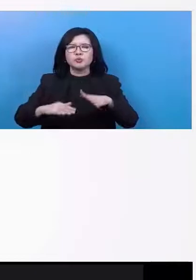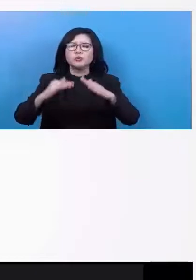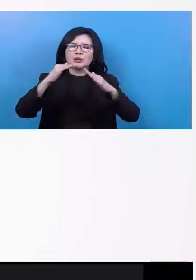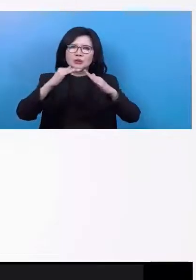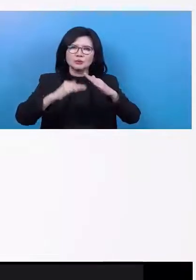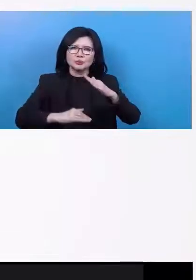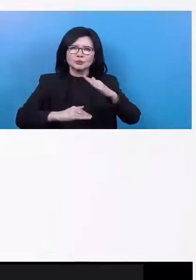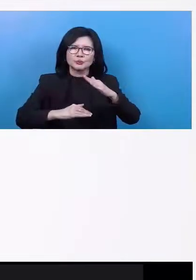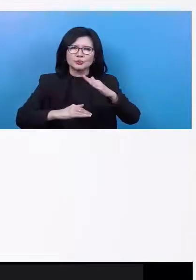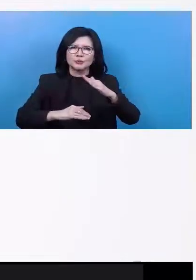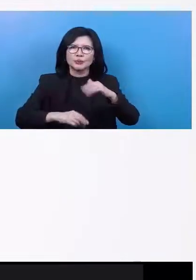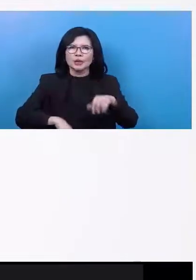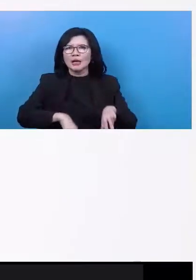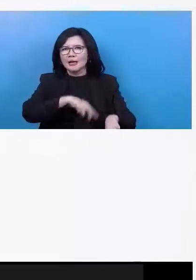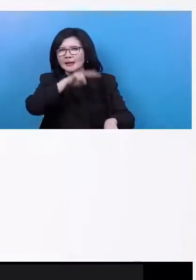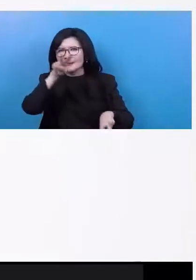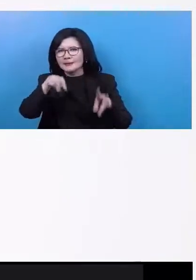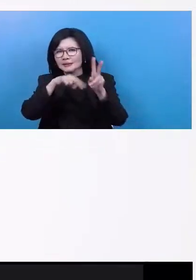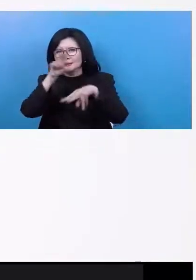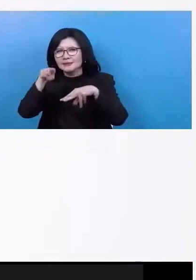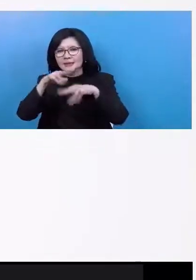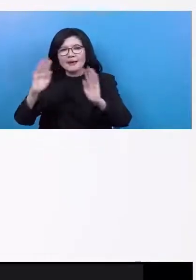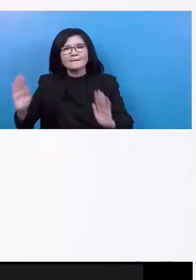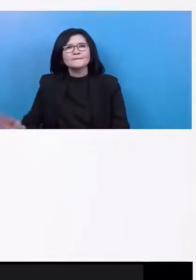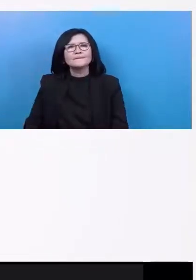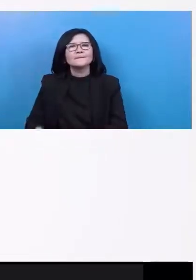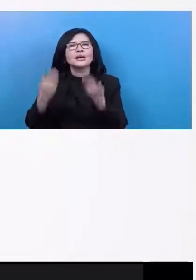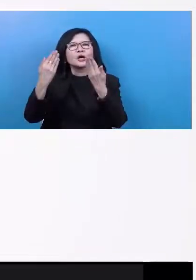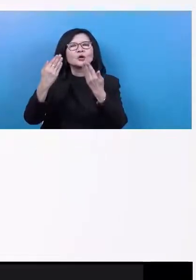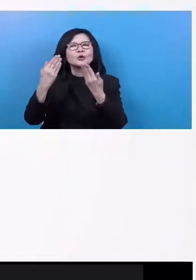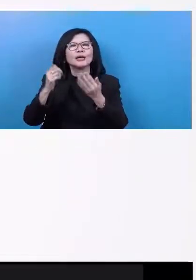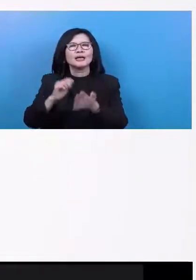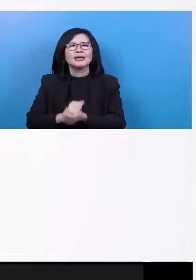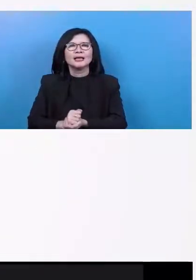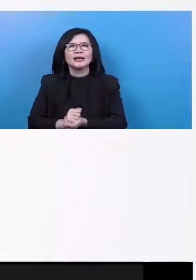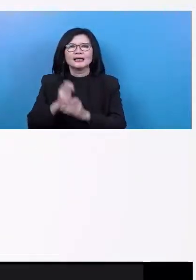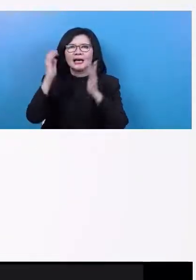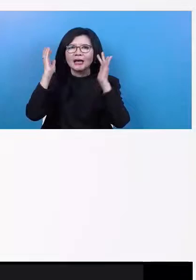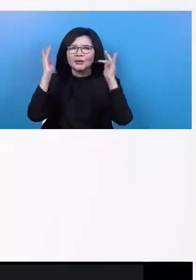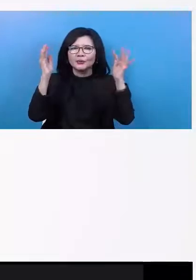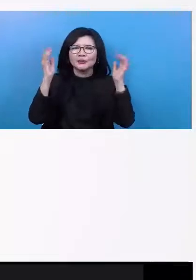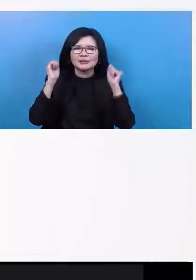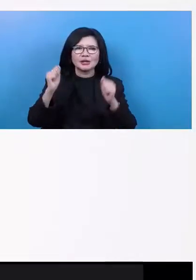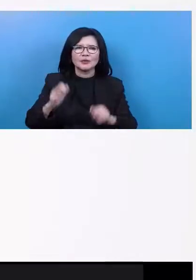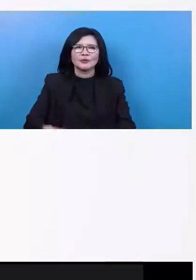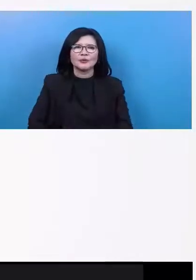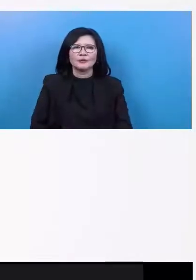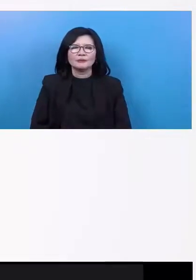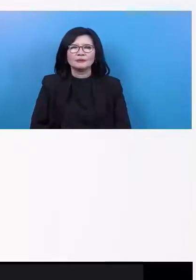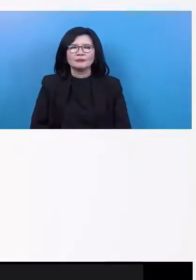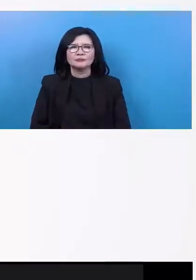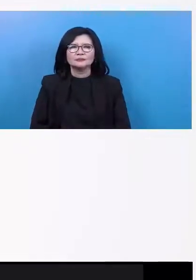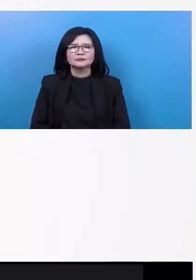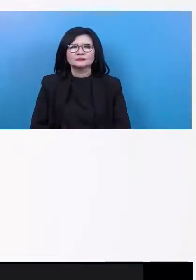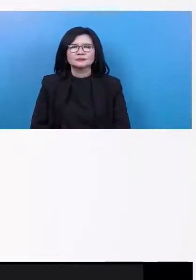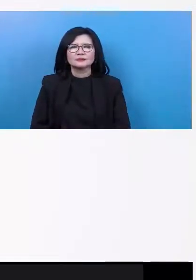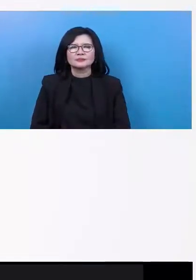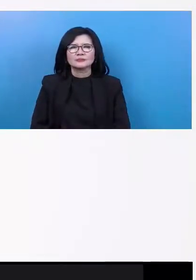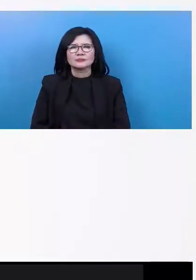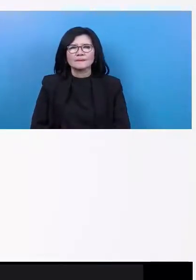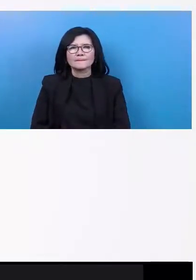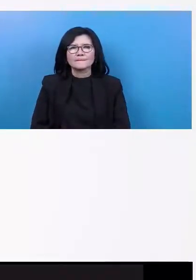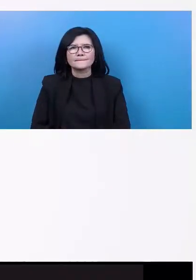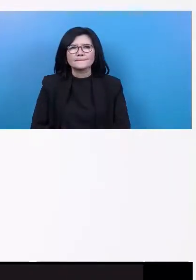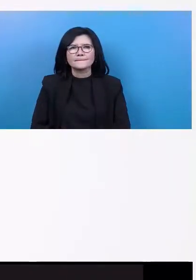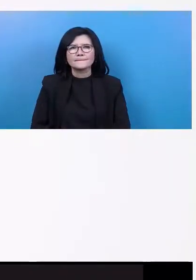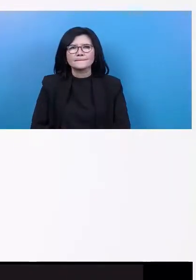development, and also we talk of localization. The fundamental question on the infrastructure is, I'll touch upon a few